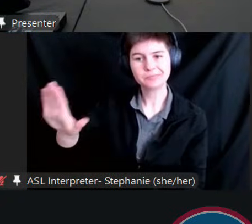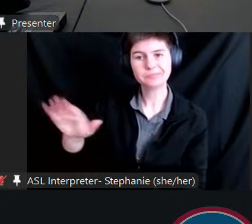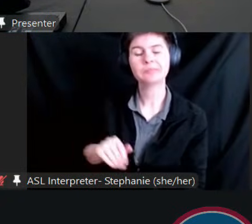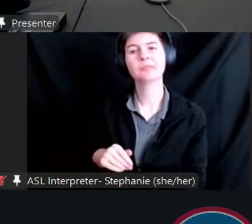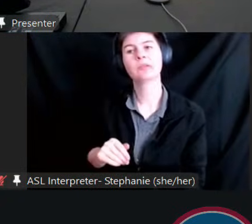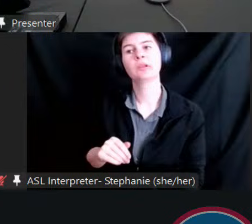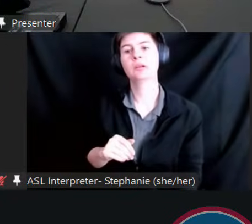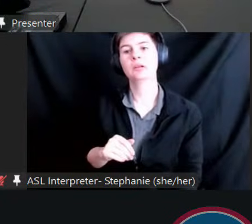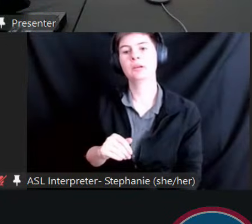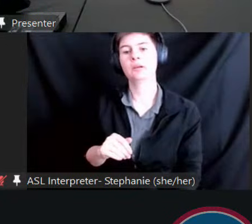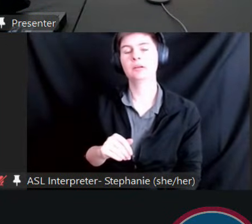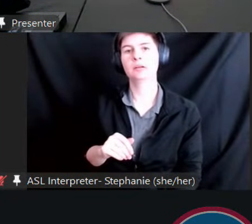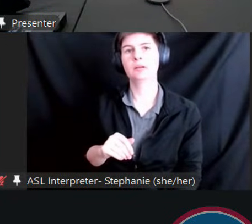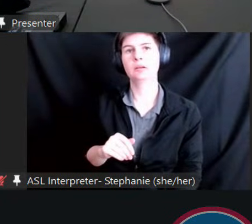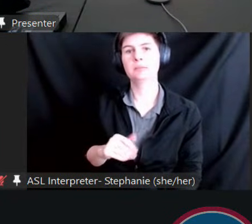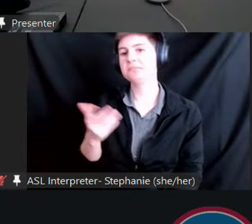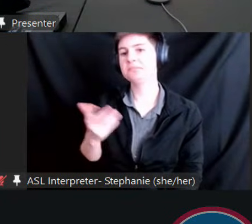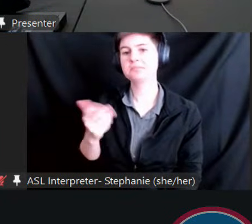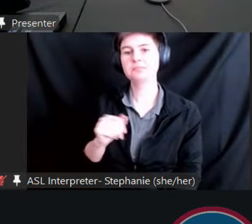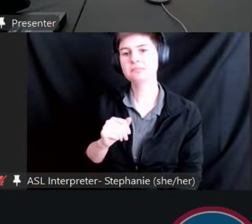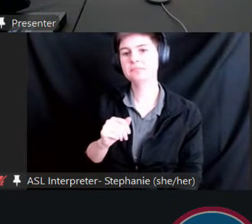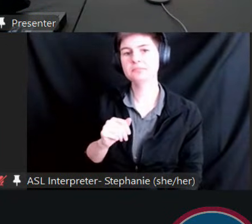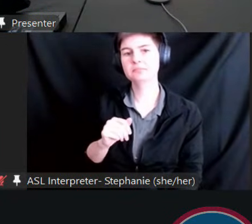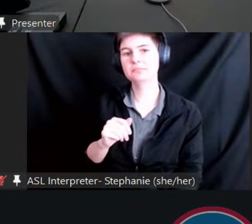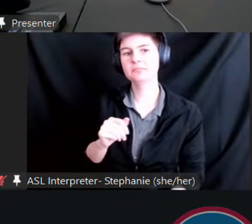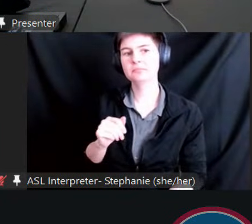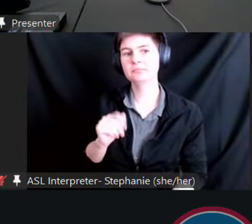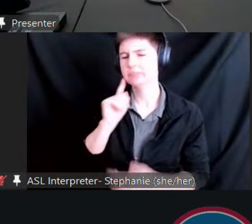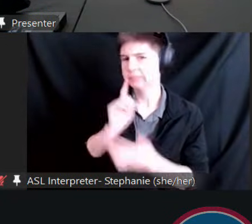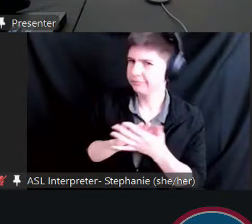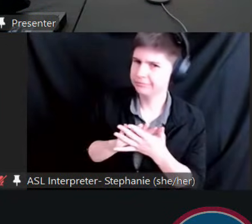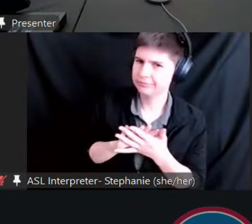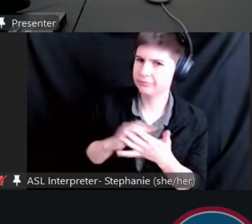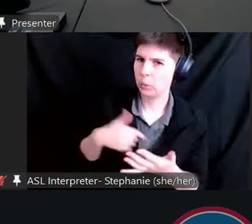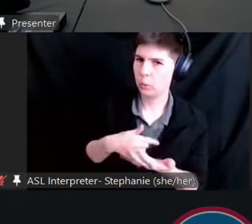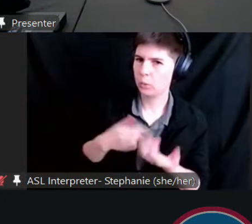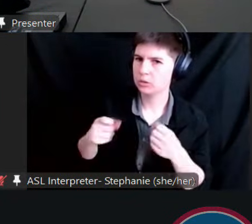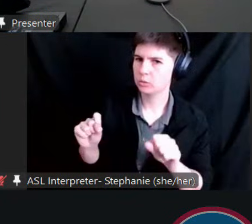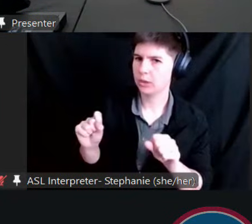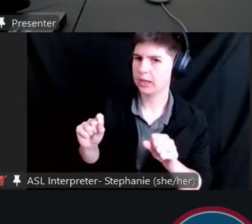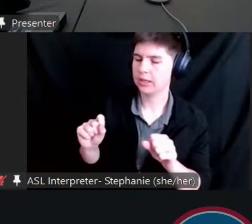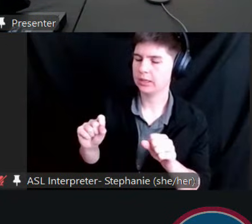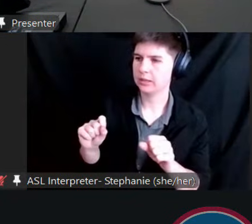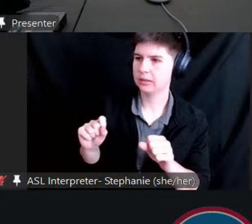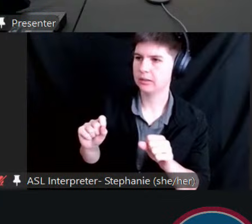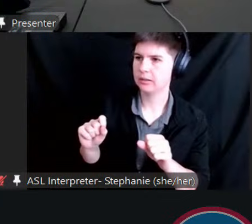just trying to put that on every level to really,